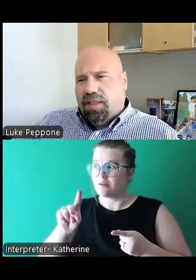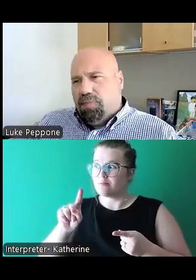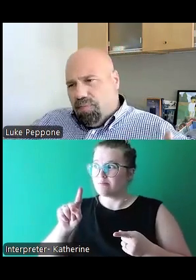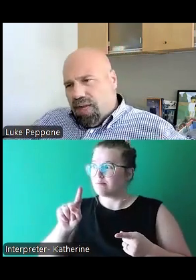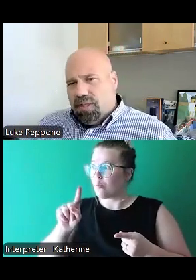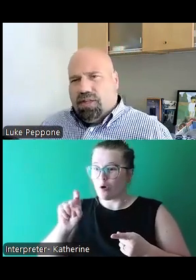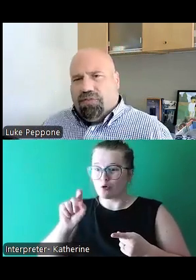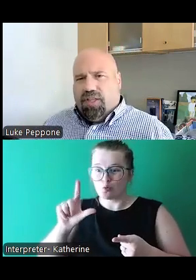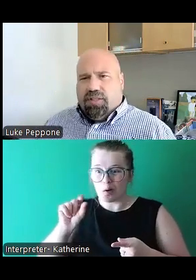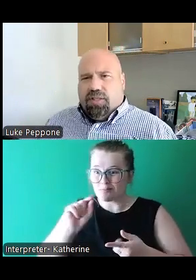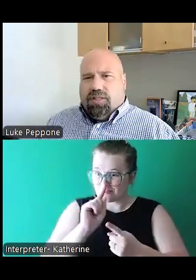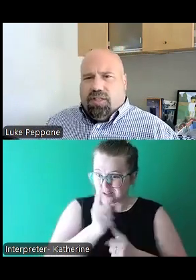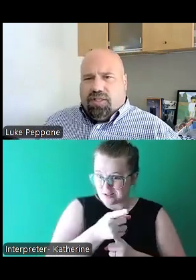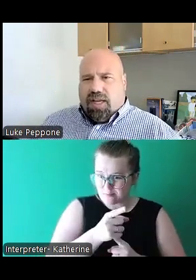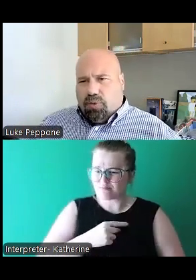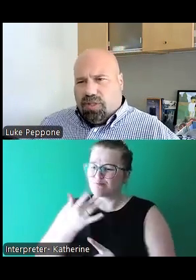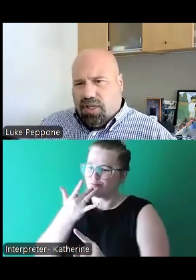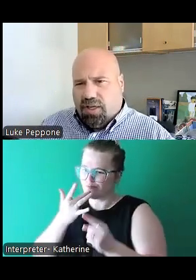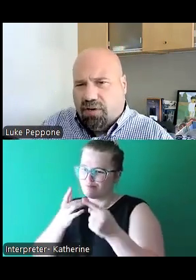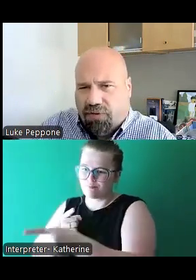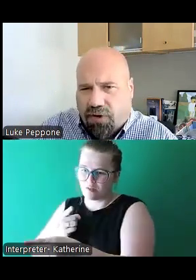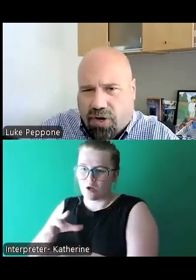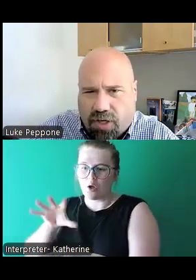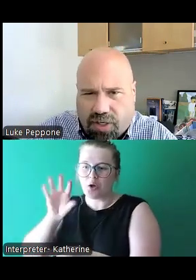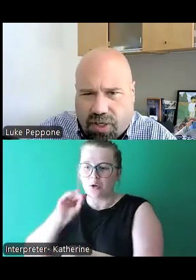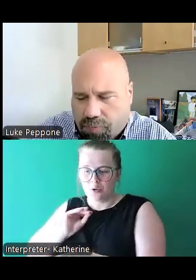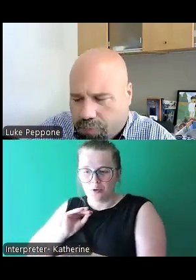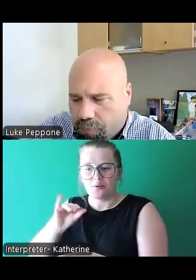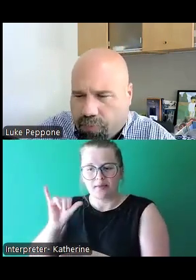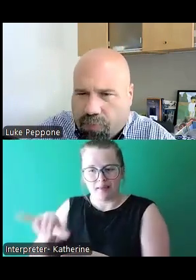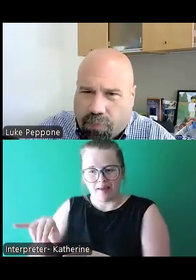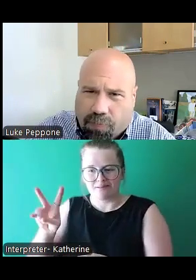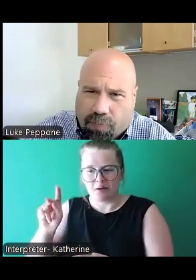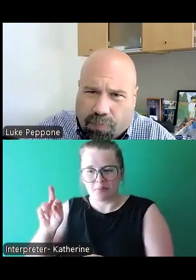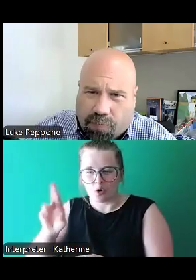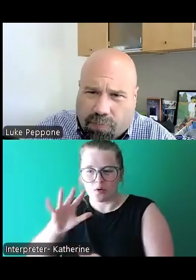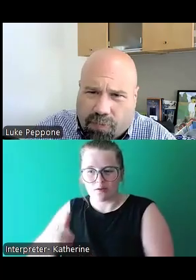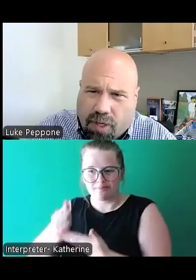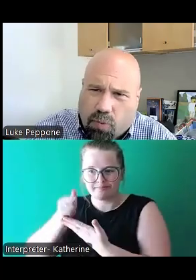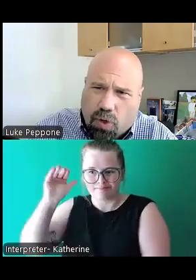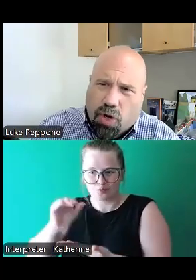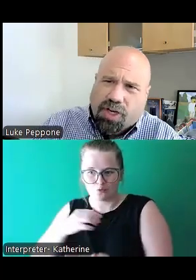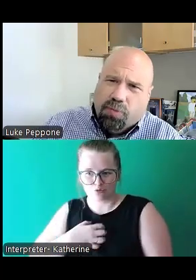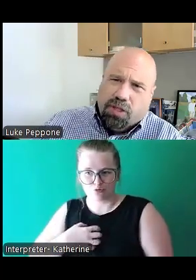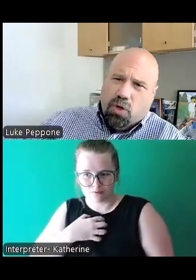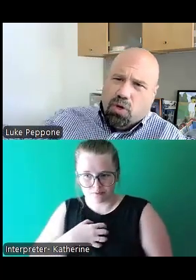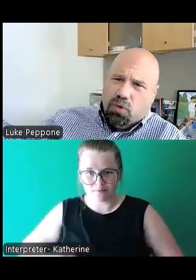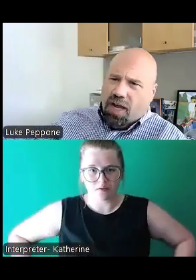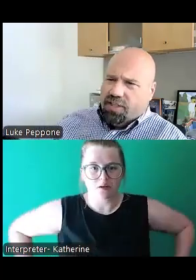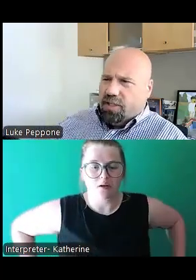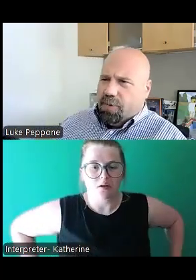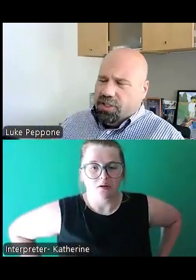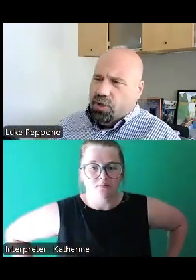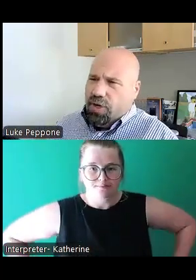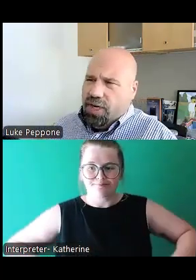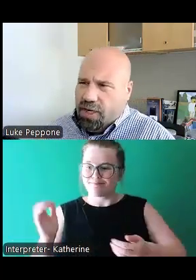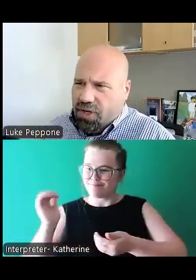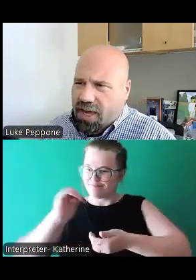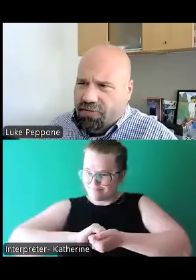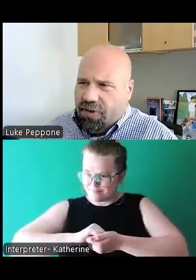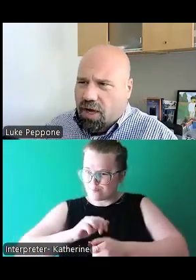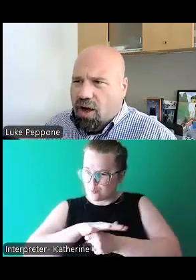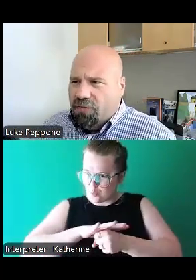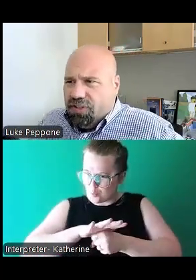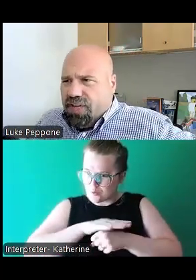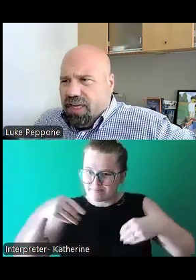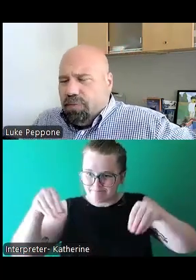inhalation method basically for this, since that's what's needed for nausea. We're working with local Rise Dispensary, and we